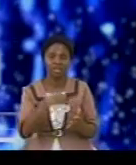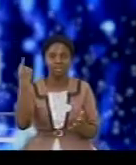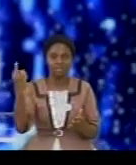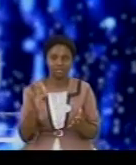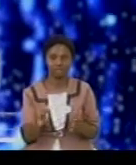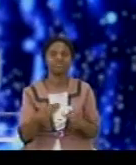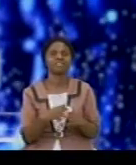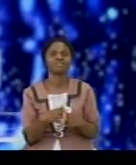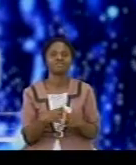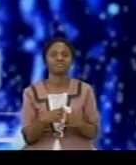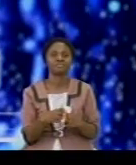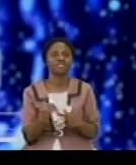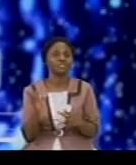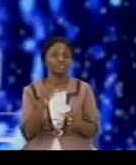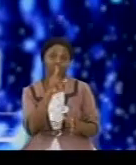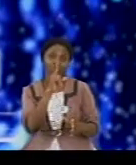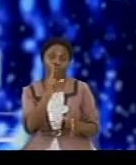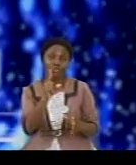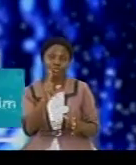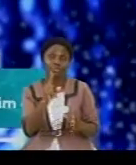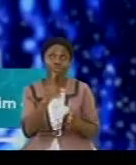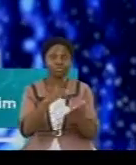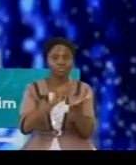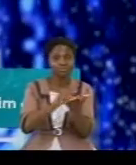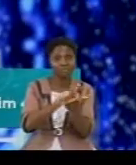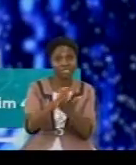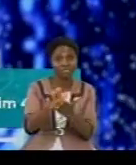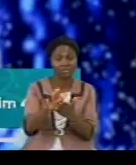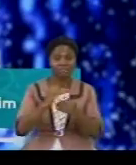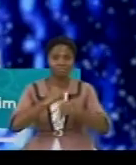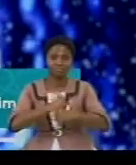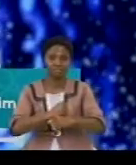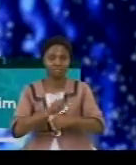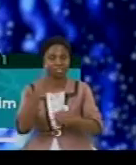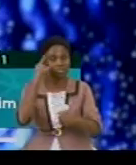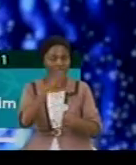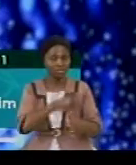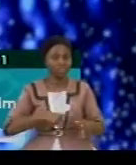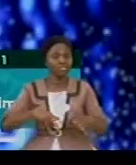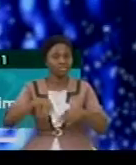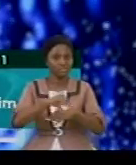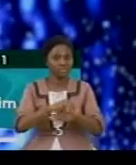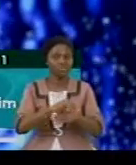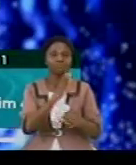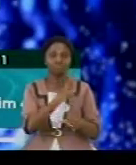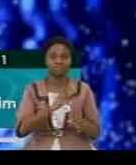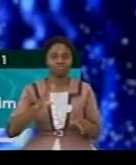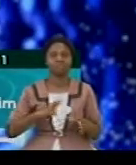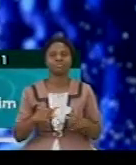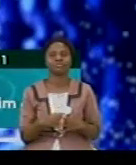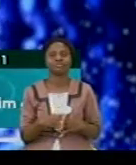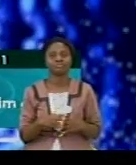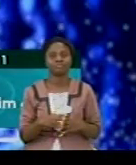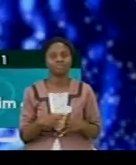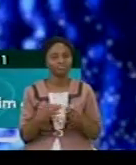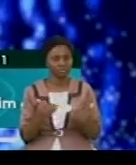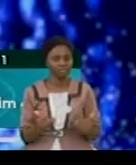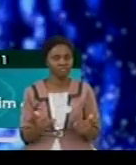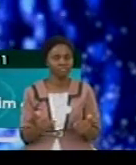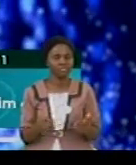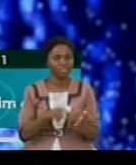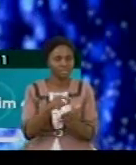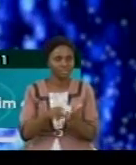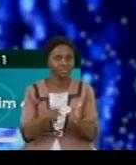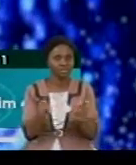preservation for kingdom citizens, even while they are on earth here. Let's add this also. While here on earth, amidst all our